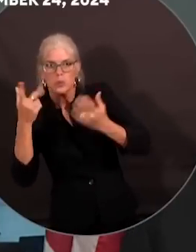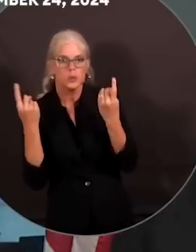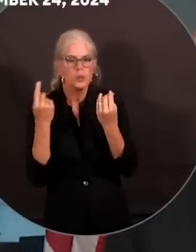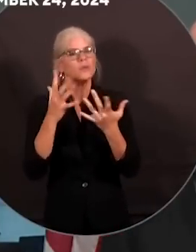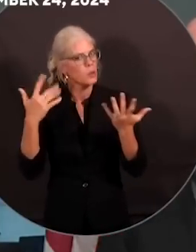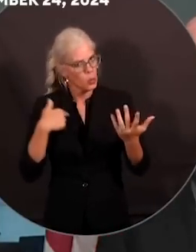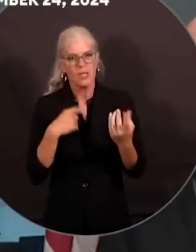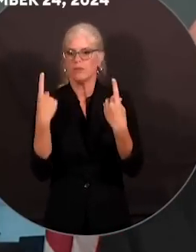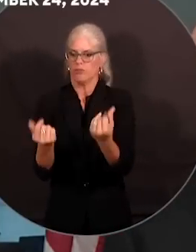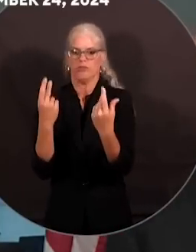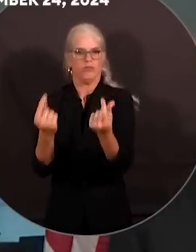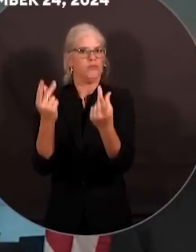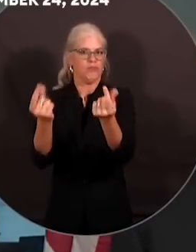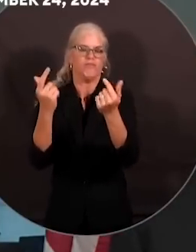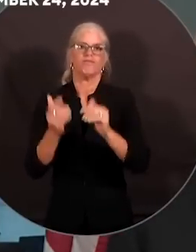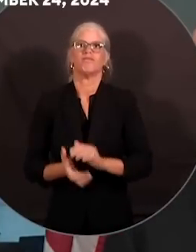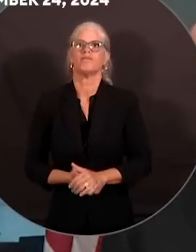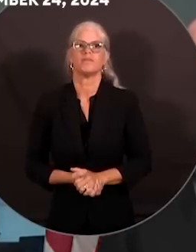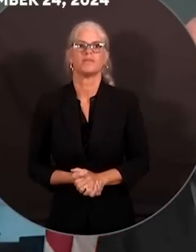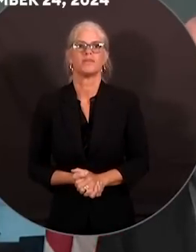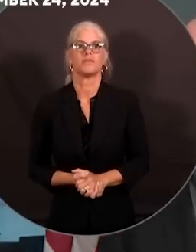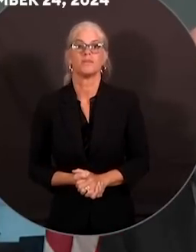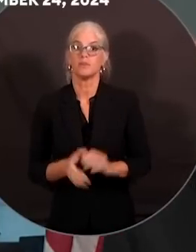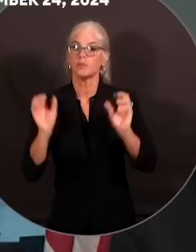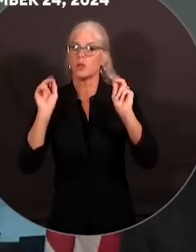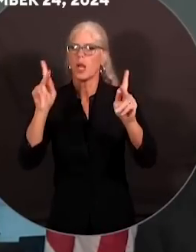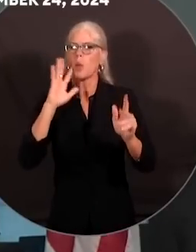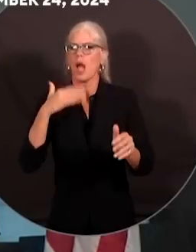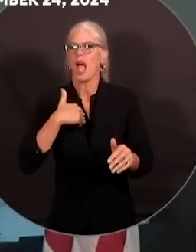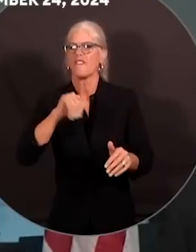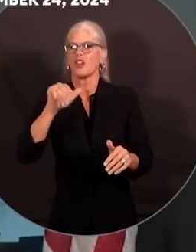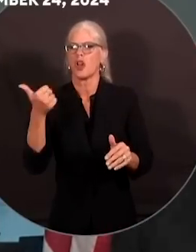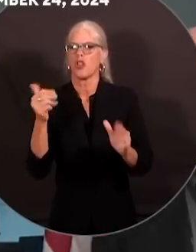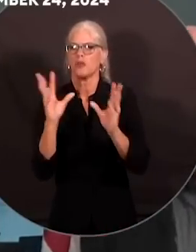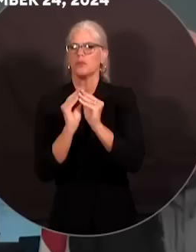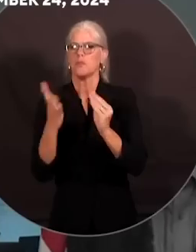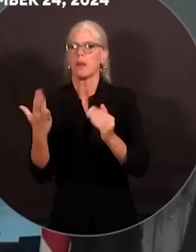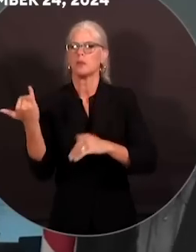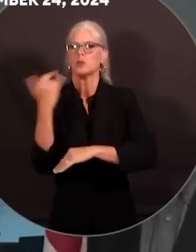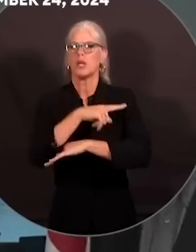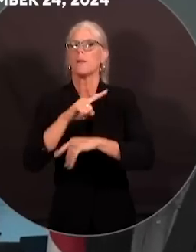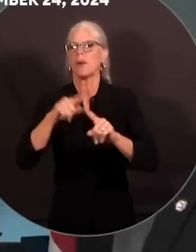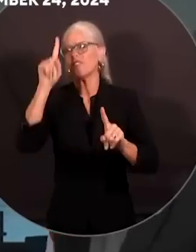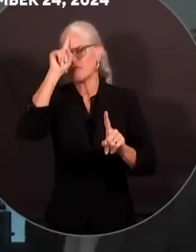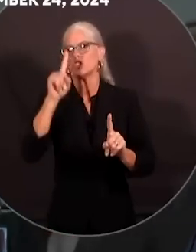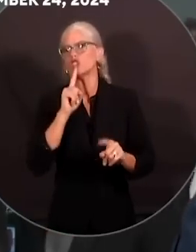that's for sure. Okay, we'll have another brief, maybe today, but definitely tomorrow.